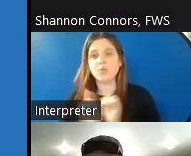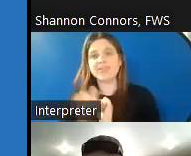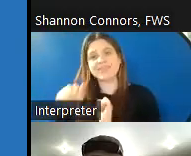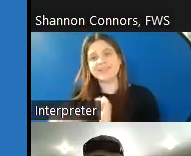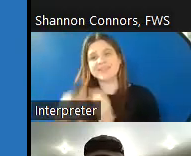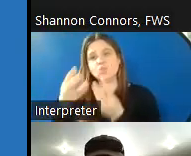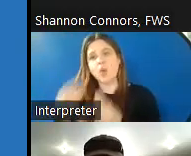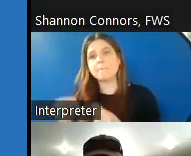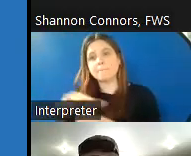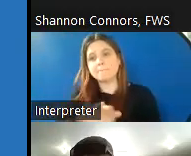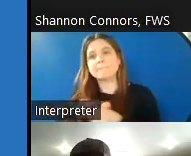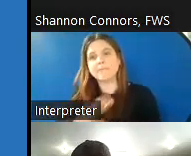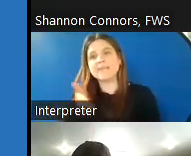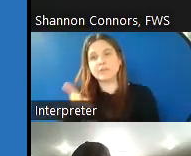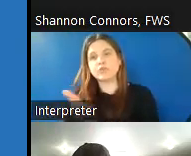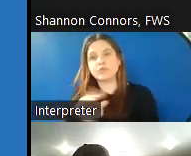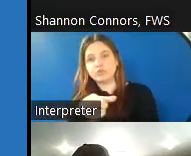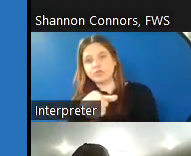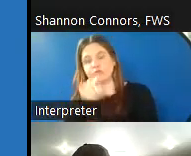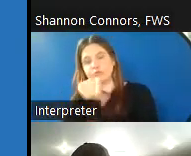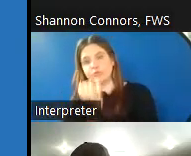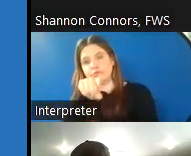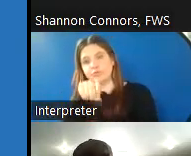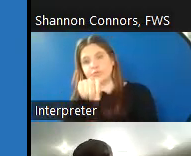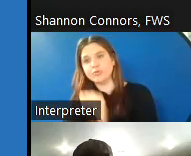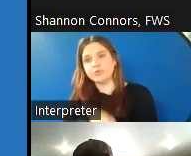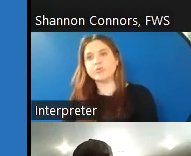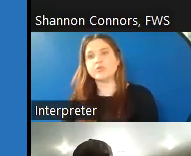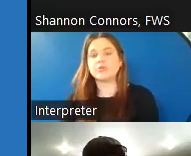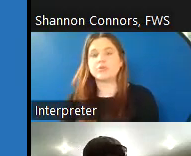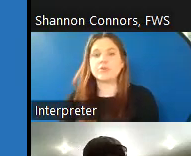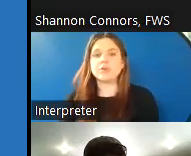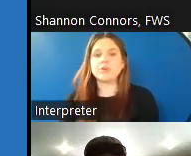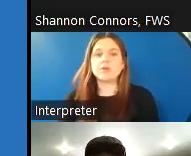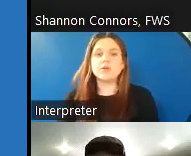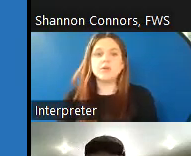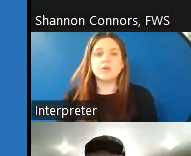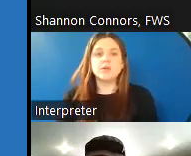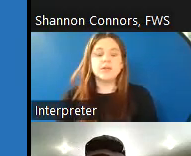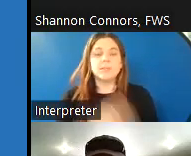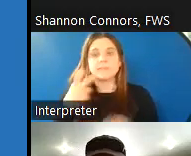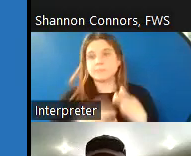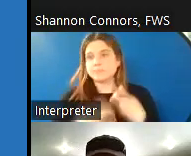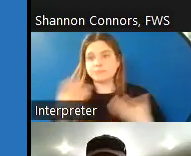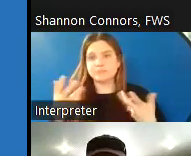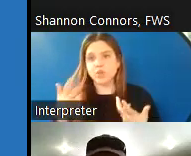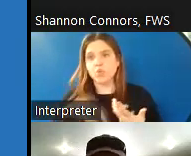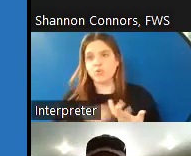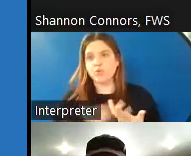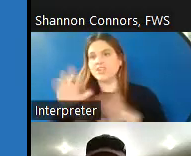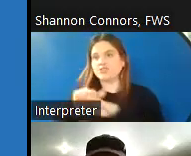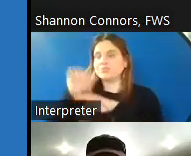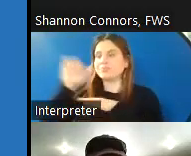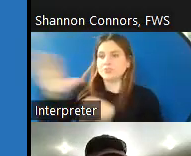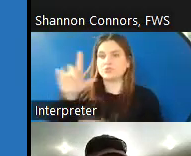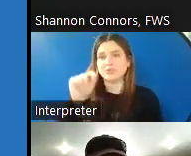here. Now, the problem with this is we submitted it in 2016 and it was approved in 2017, but the work didn't get done